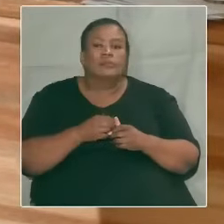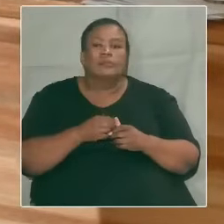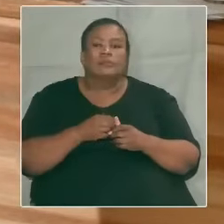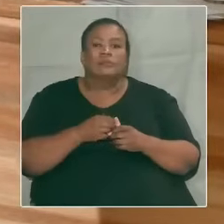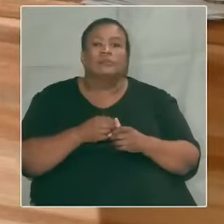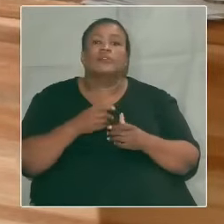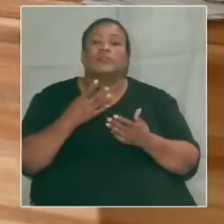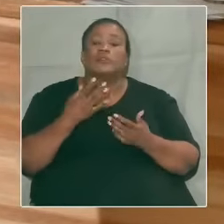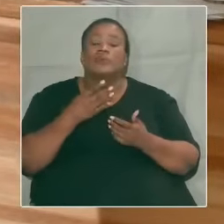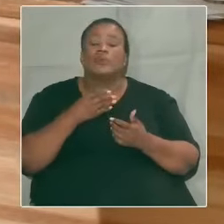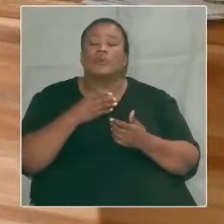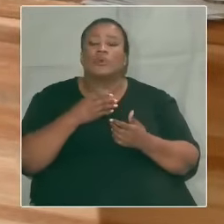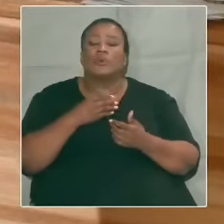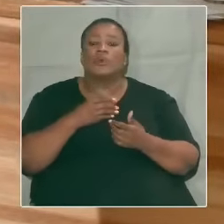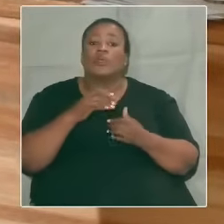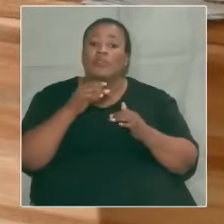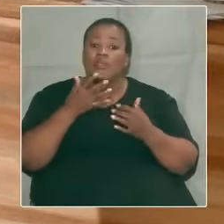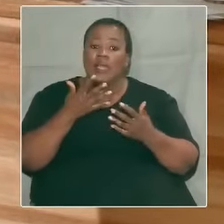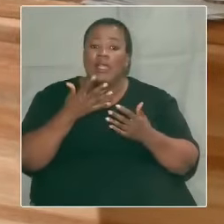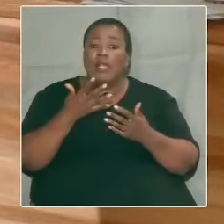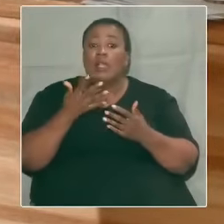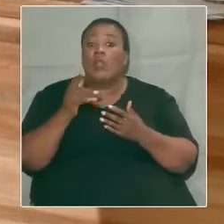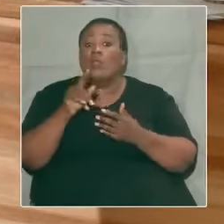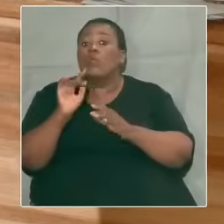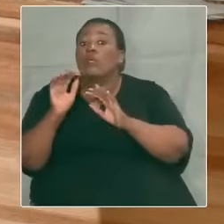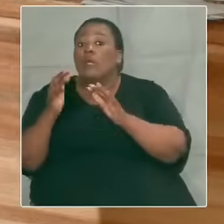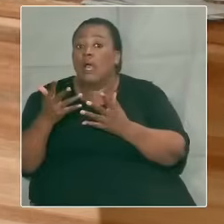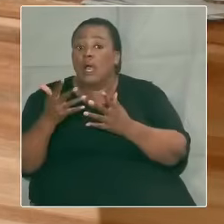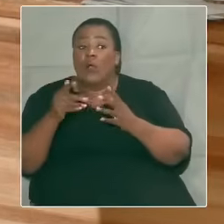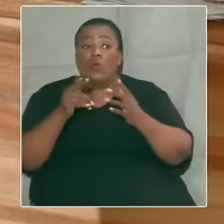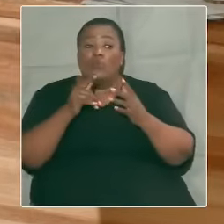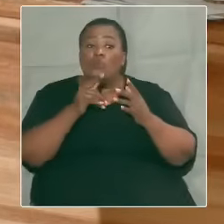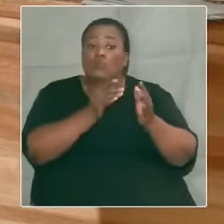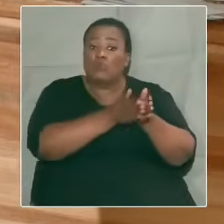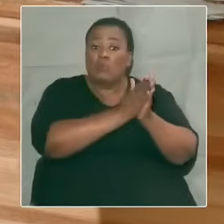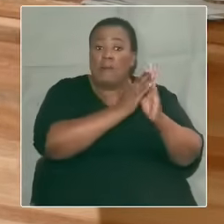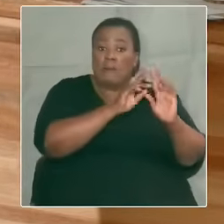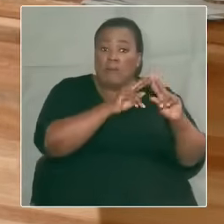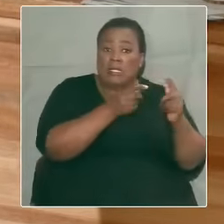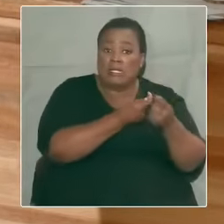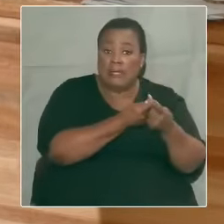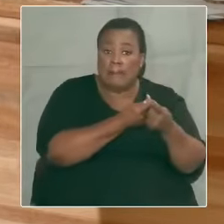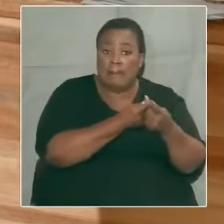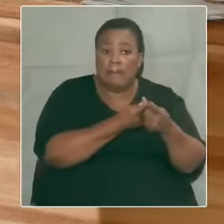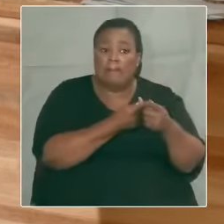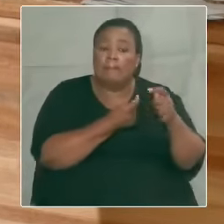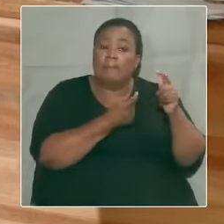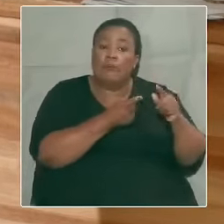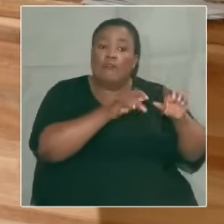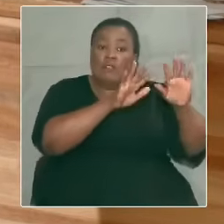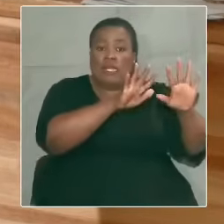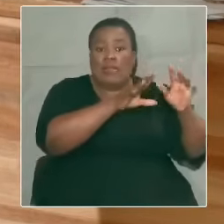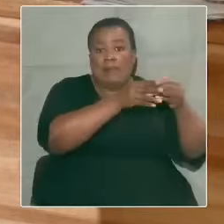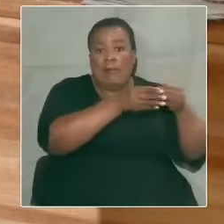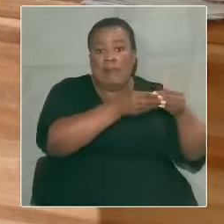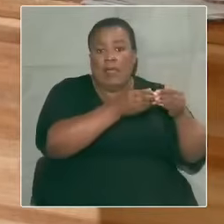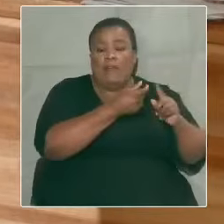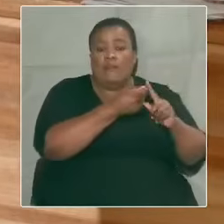that led to the request for capacitating that team with the secondment of the 10